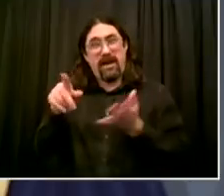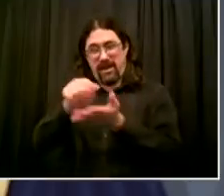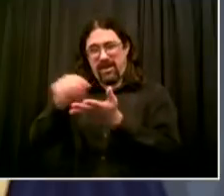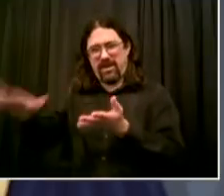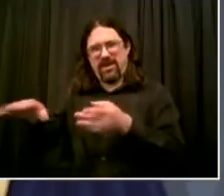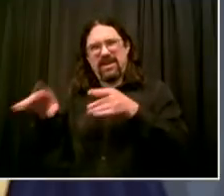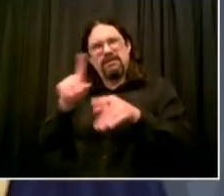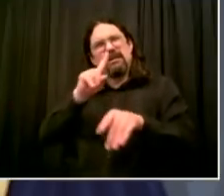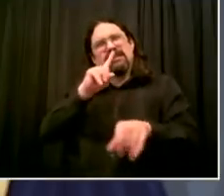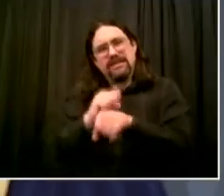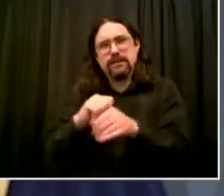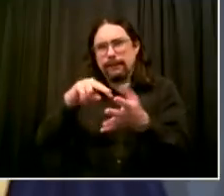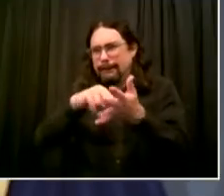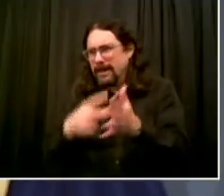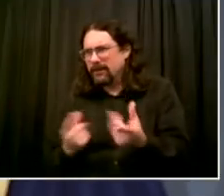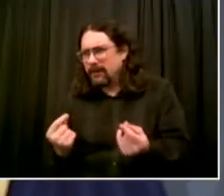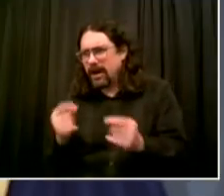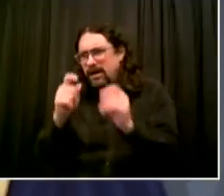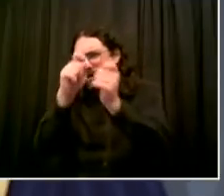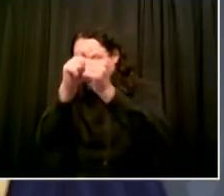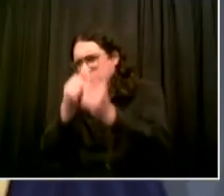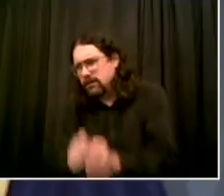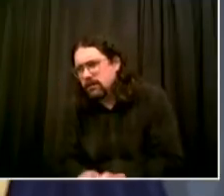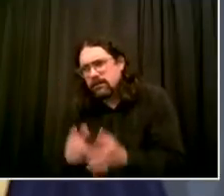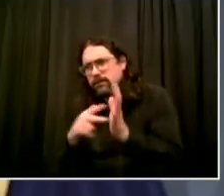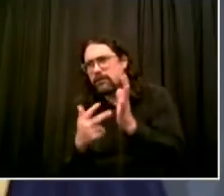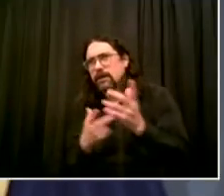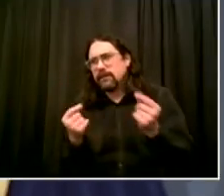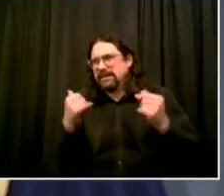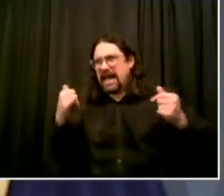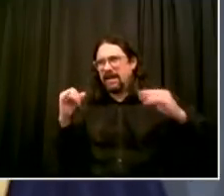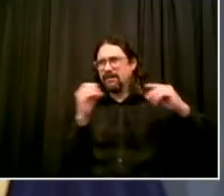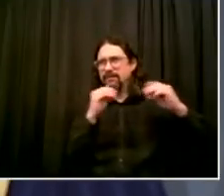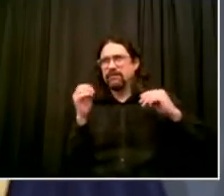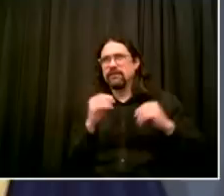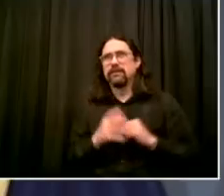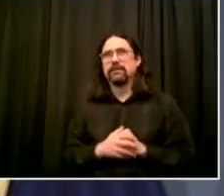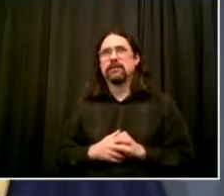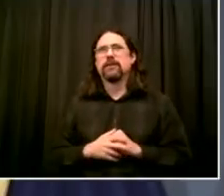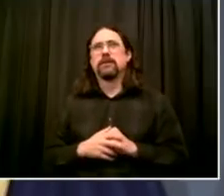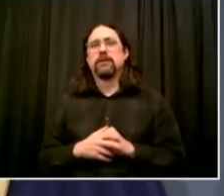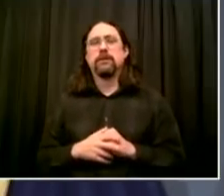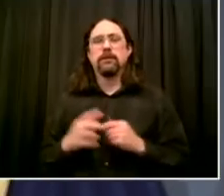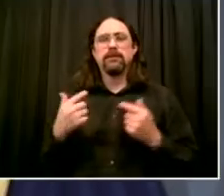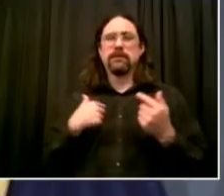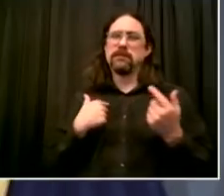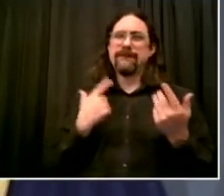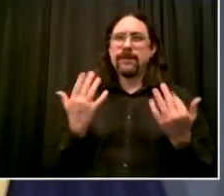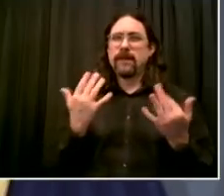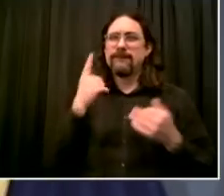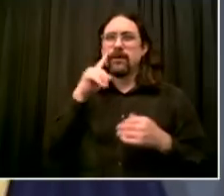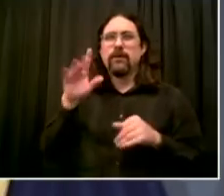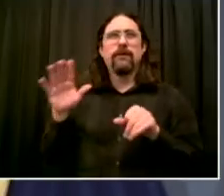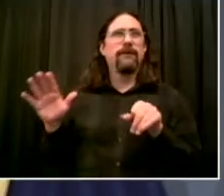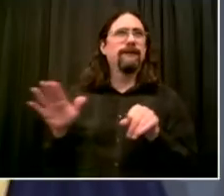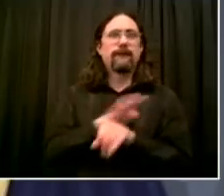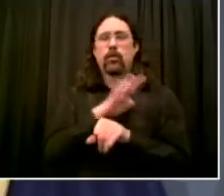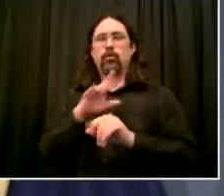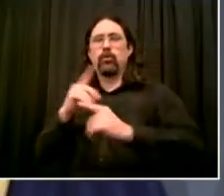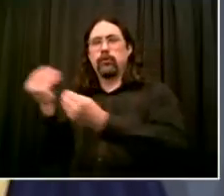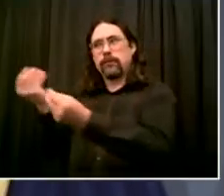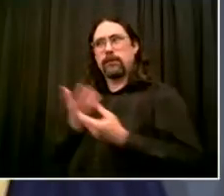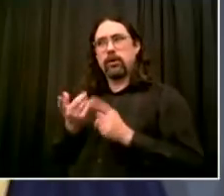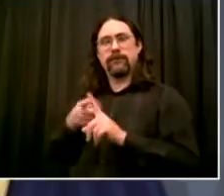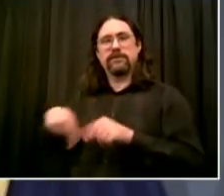legal team to understand the exact reality. And Matt, I'll also say I'm not going to say that every situation is the same and there